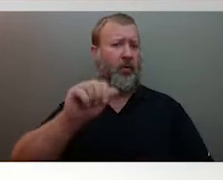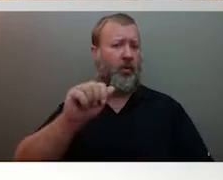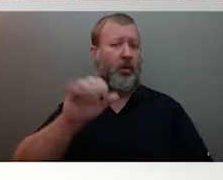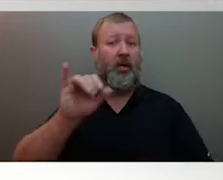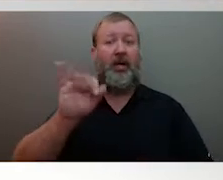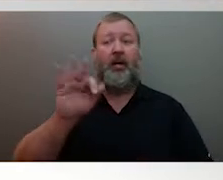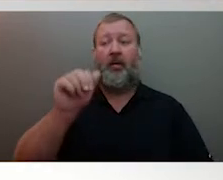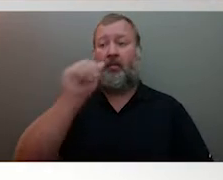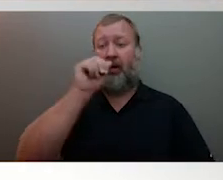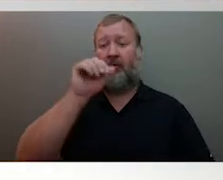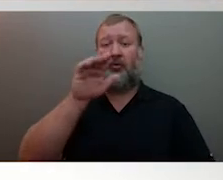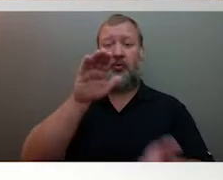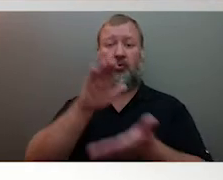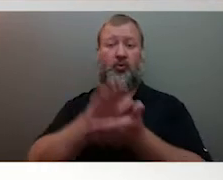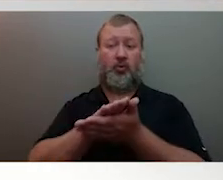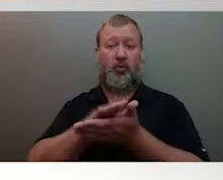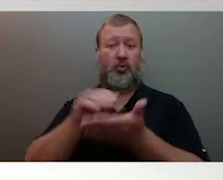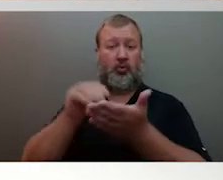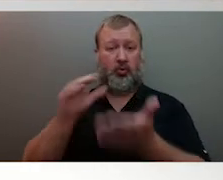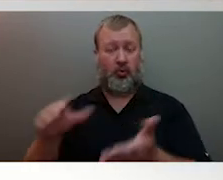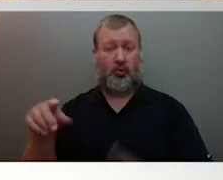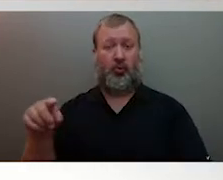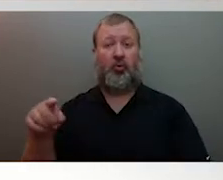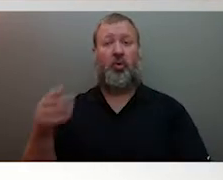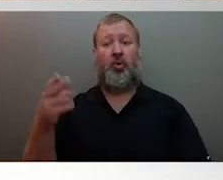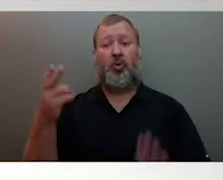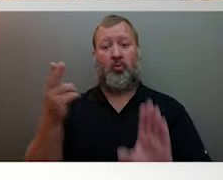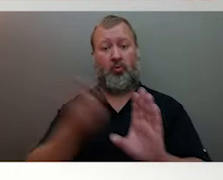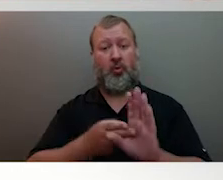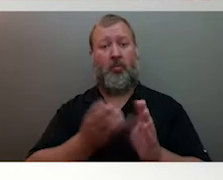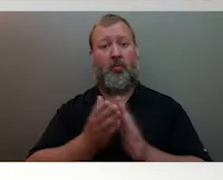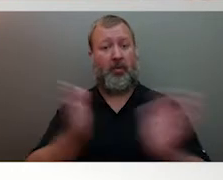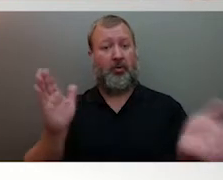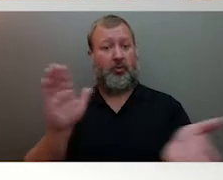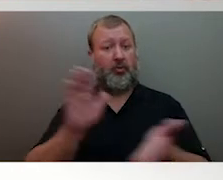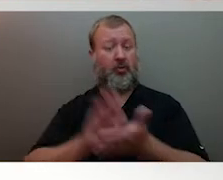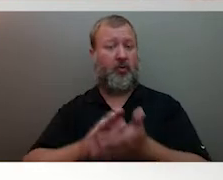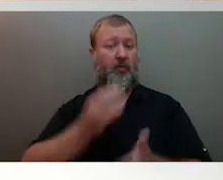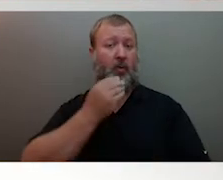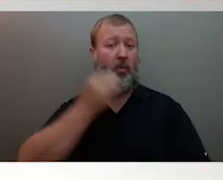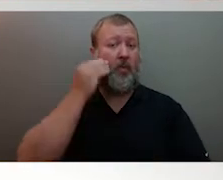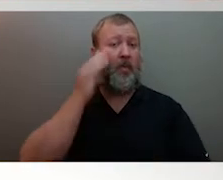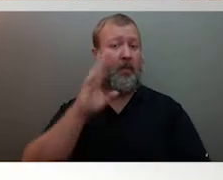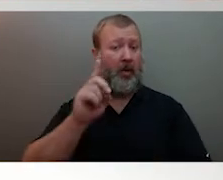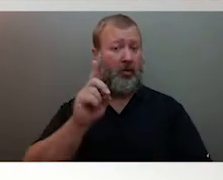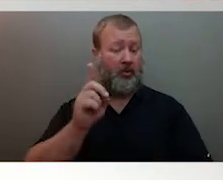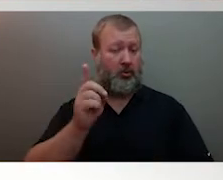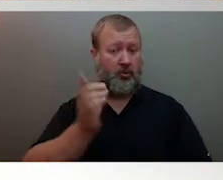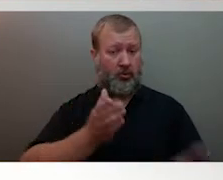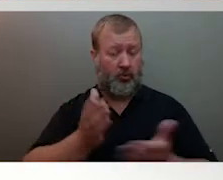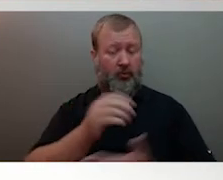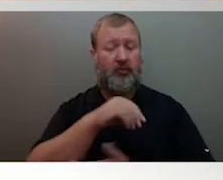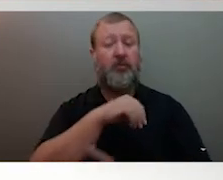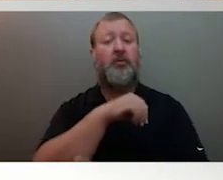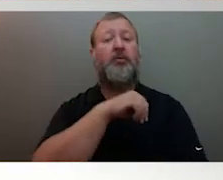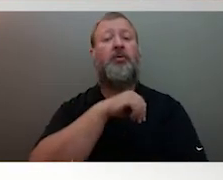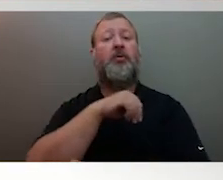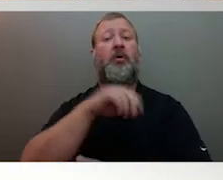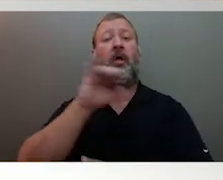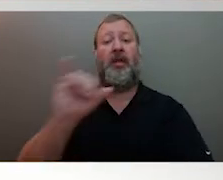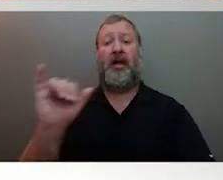a private school student enrolls in a public school to receive hospital homebound services and are on the